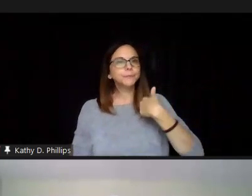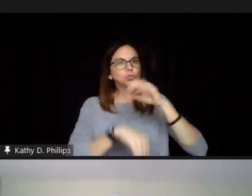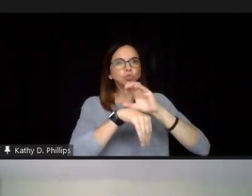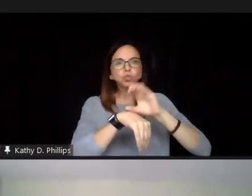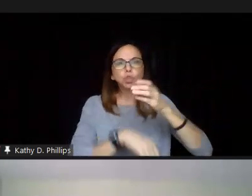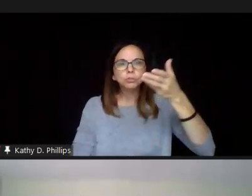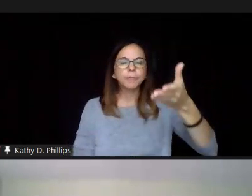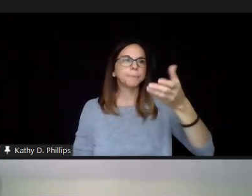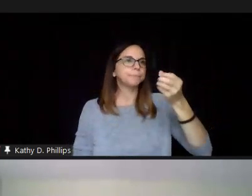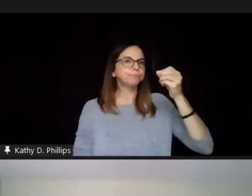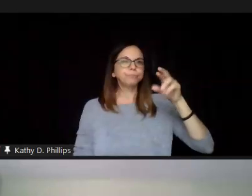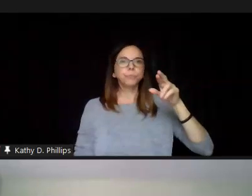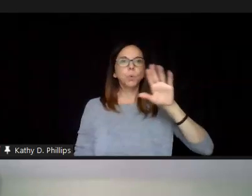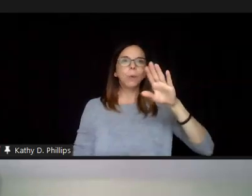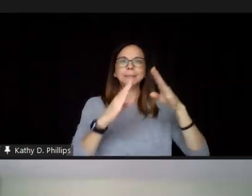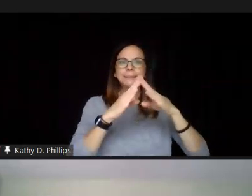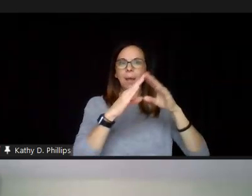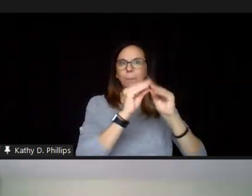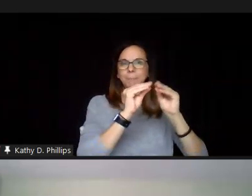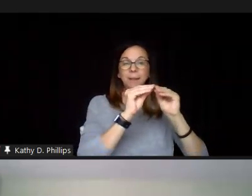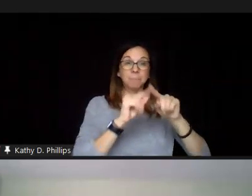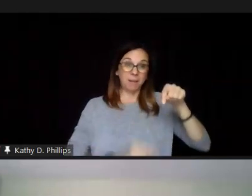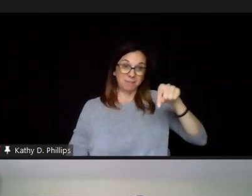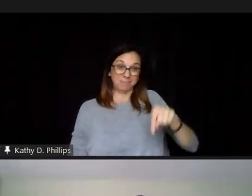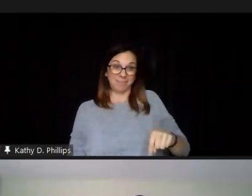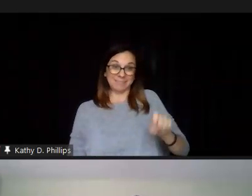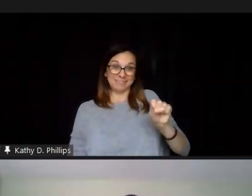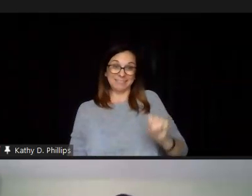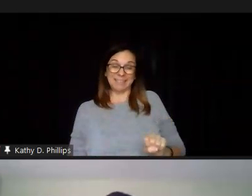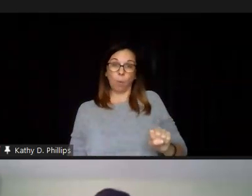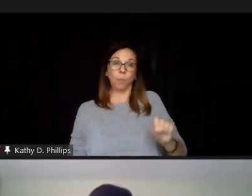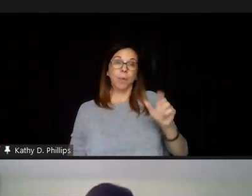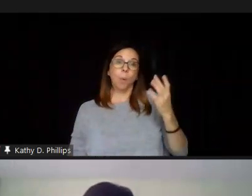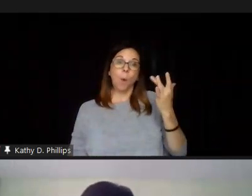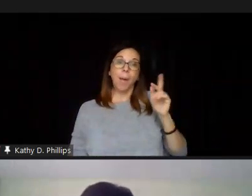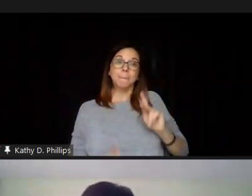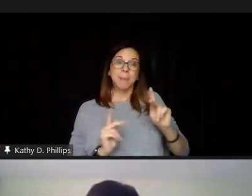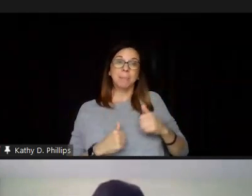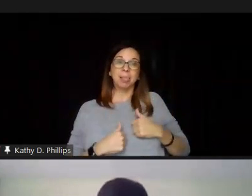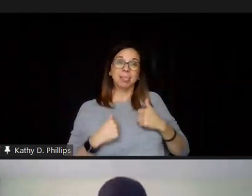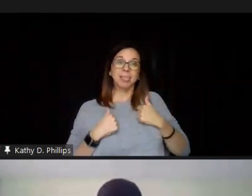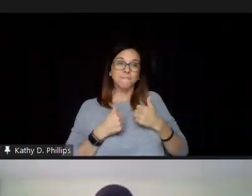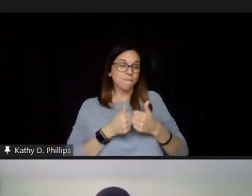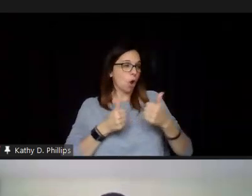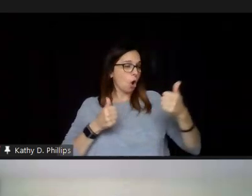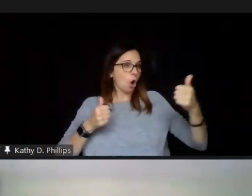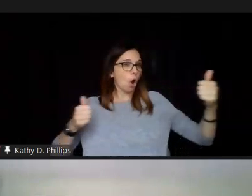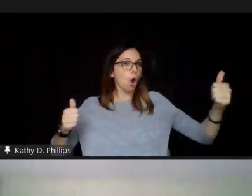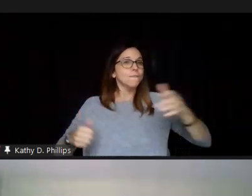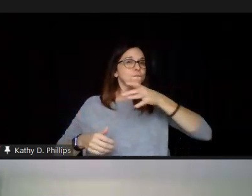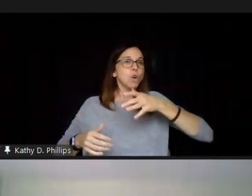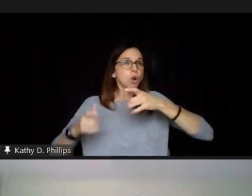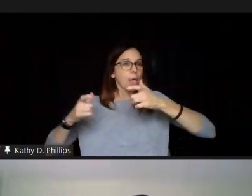church or have your town meeting. But in the South, because people live so far apart, the farms are